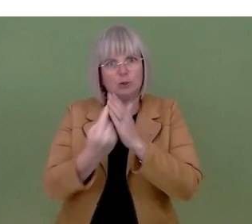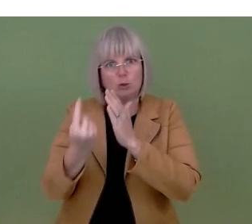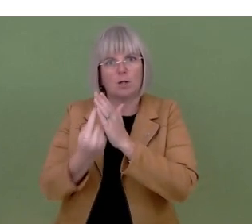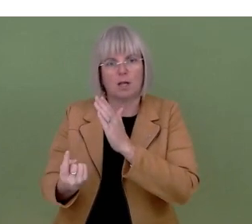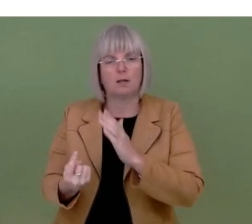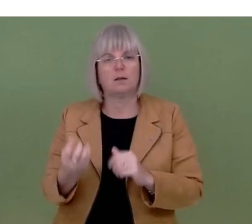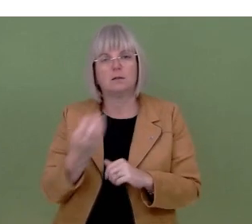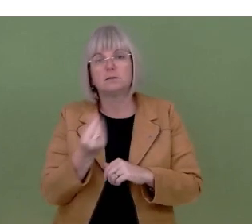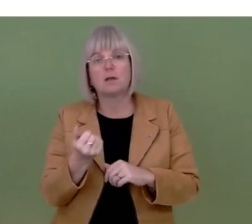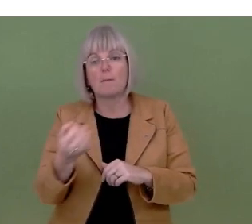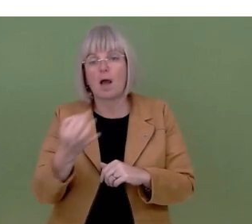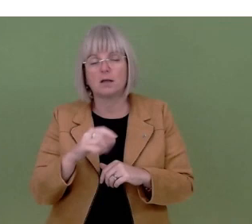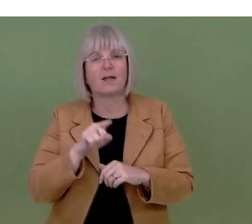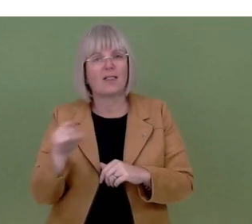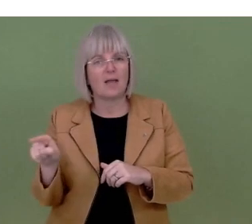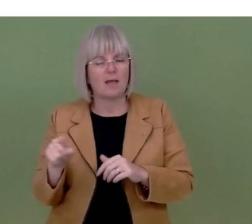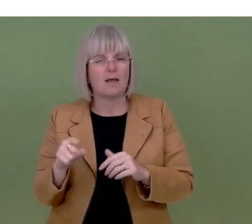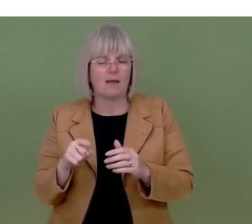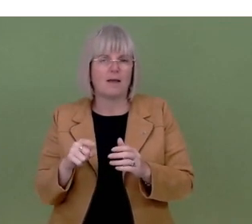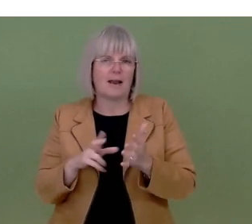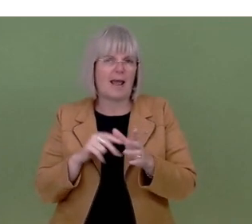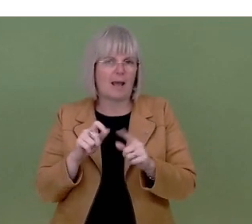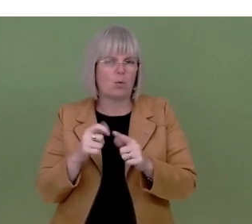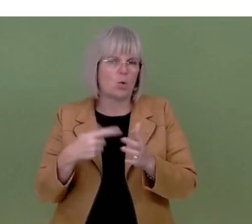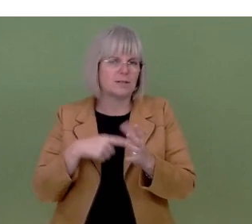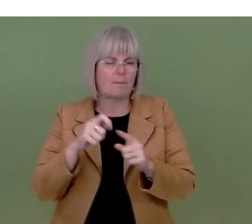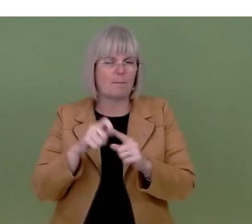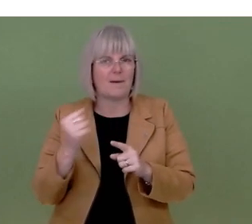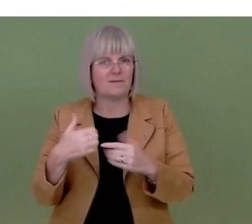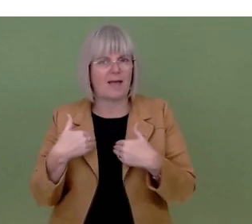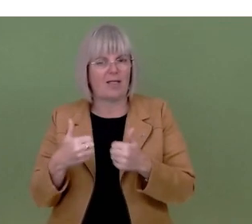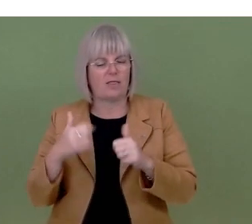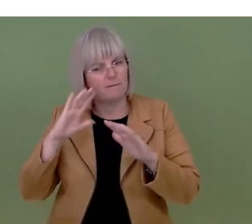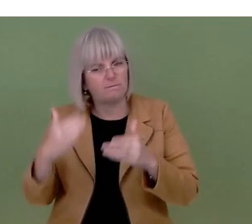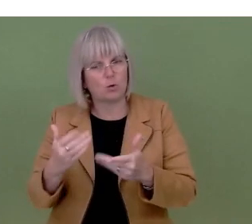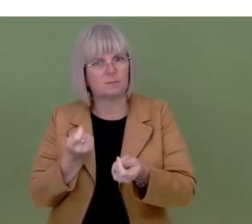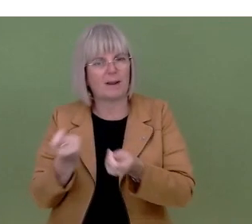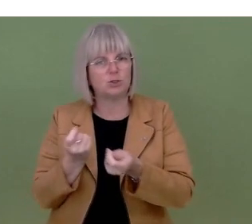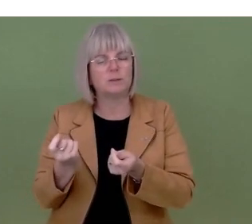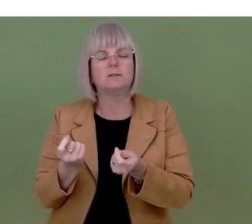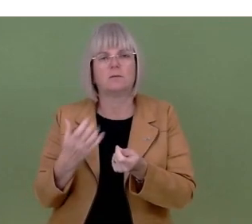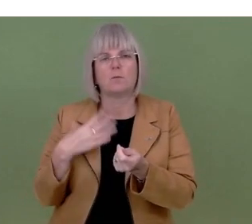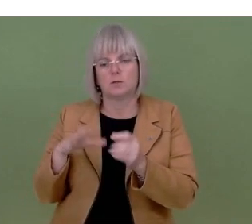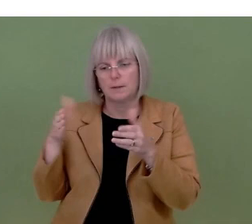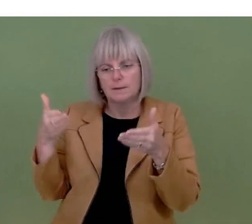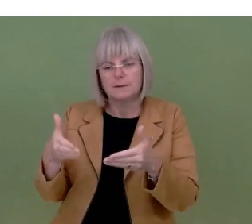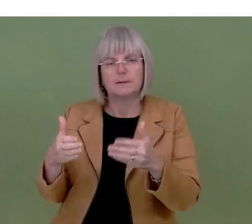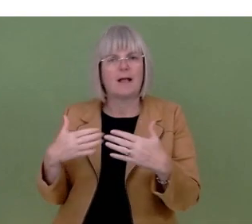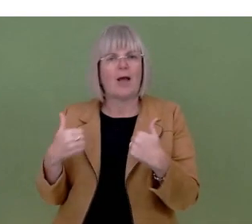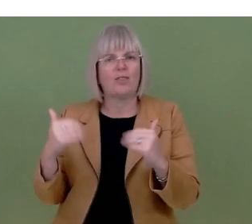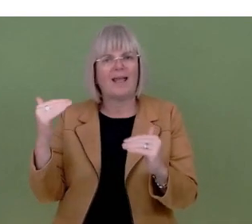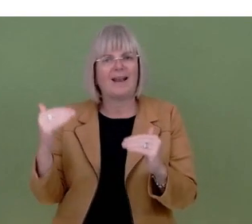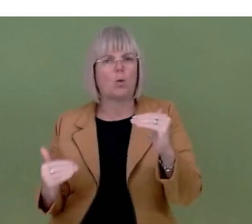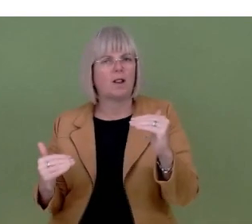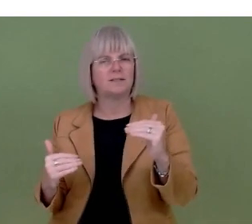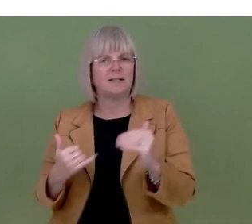a population health management focus, and they want to particularly work on reducing health inequalities around frailty or adolescence,